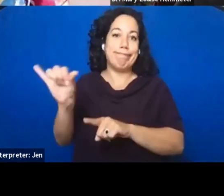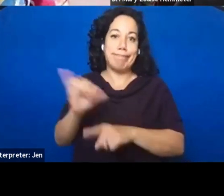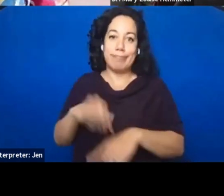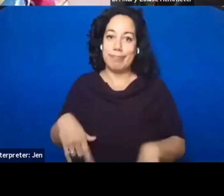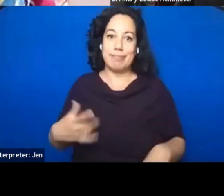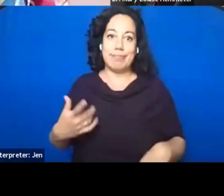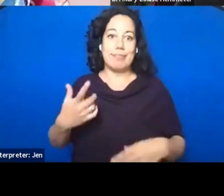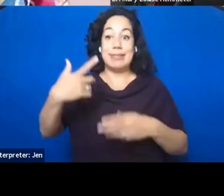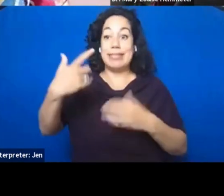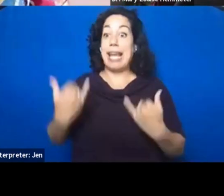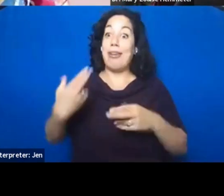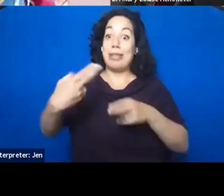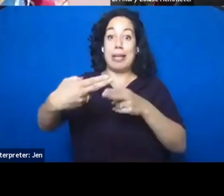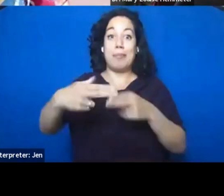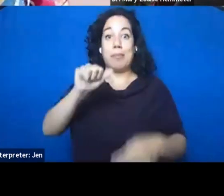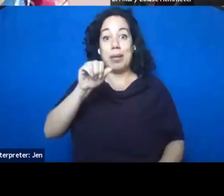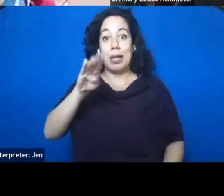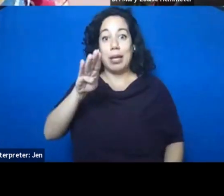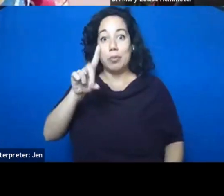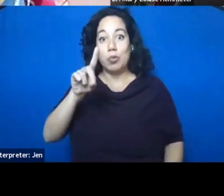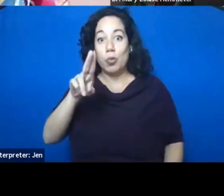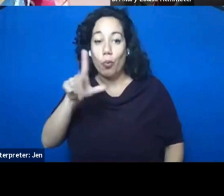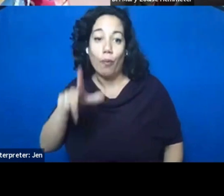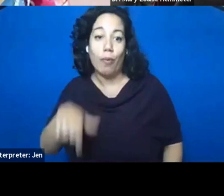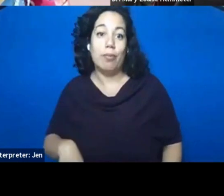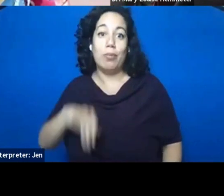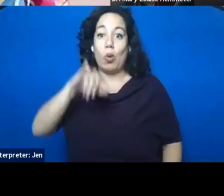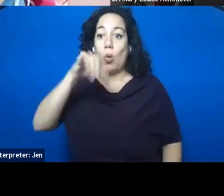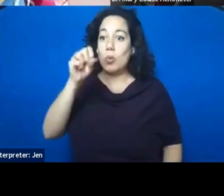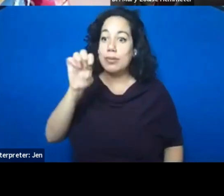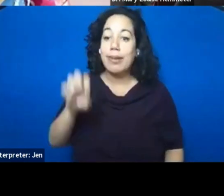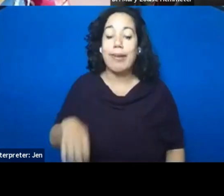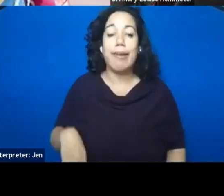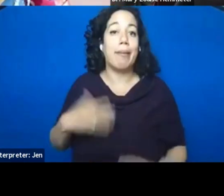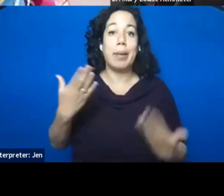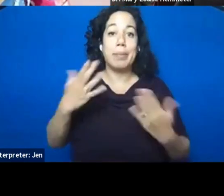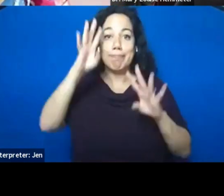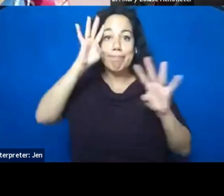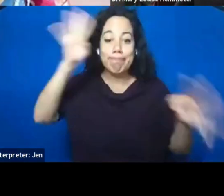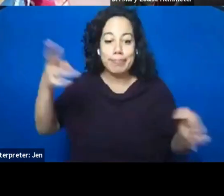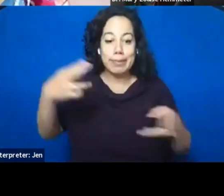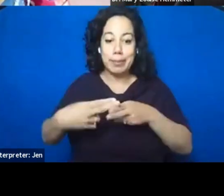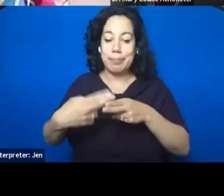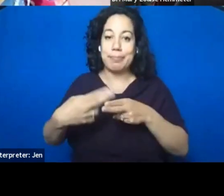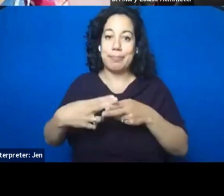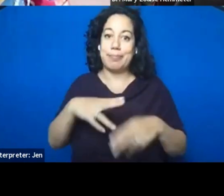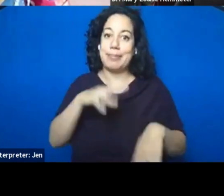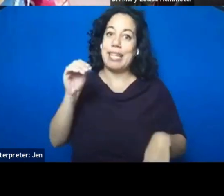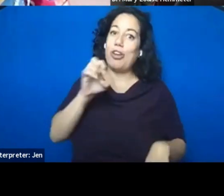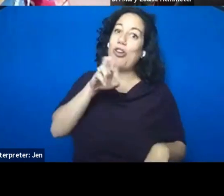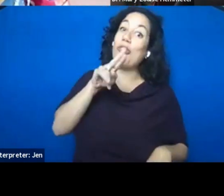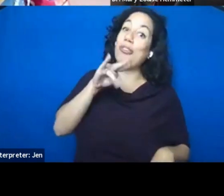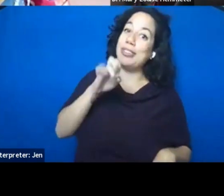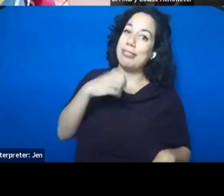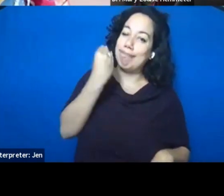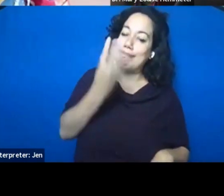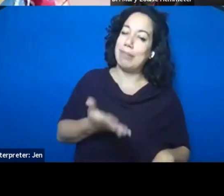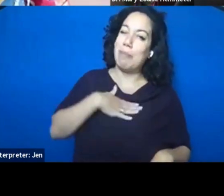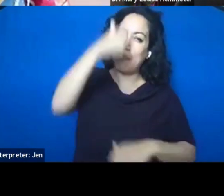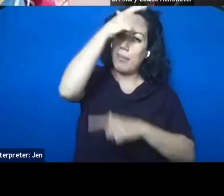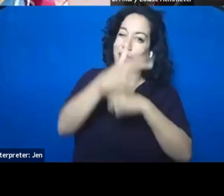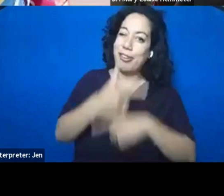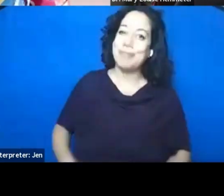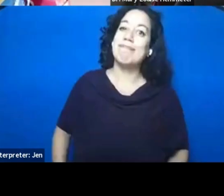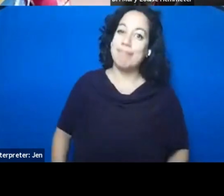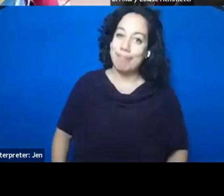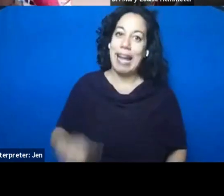Abdul, Lein, and Jose, maybe. And by the way, Ernie was my brother, and I was the one who had